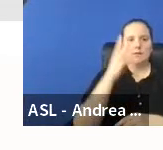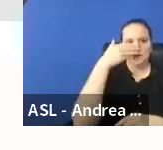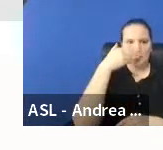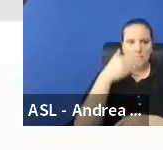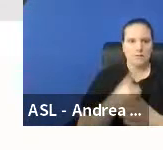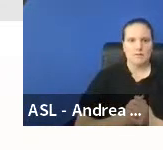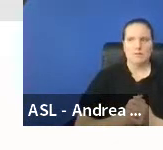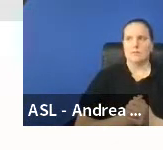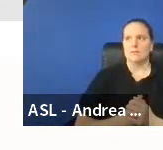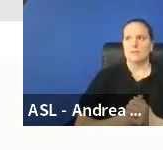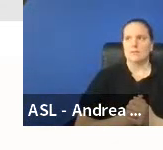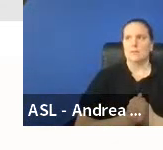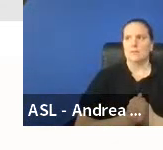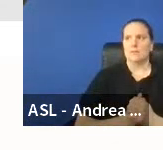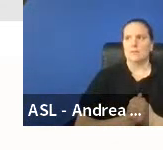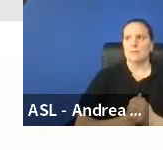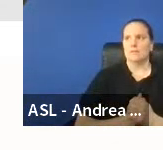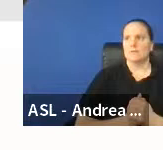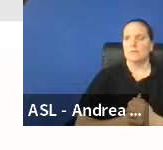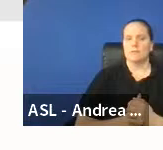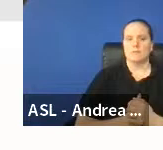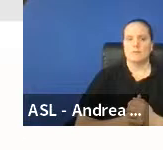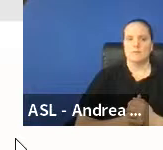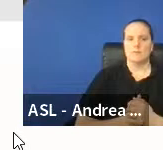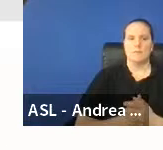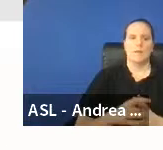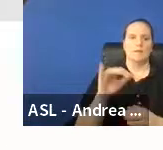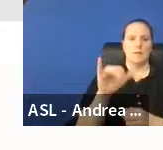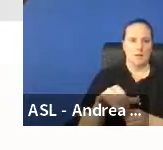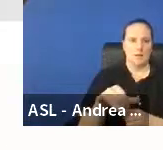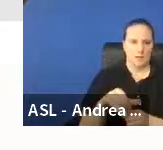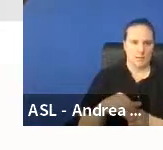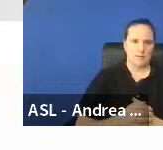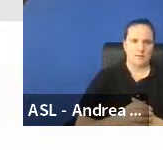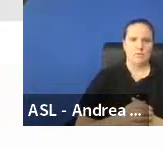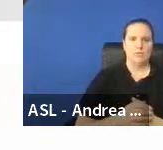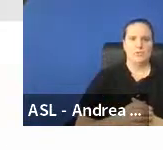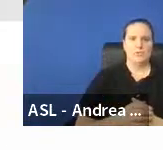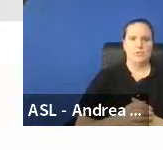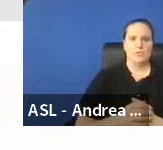connecting to the Renaissance Trail. So that is